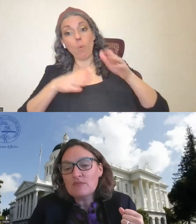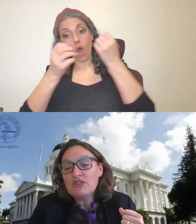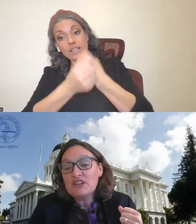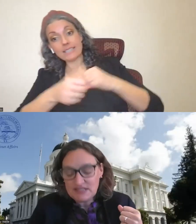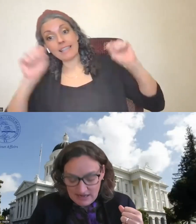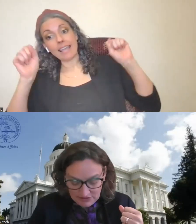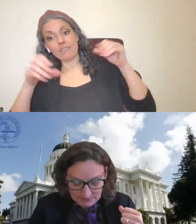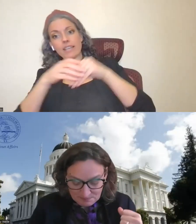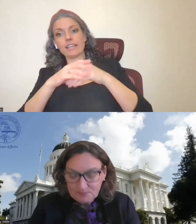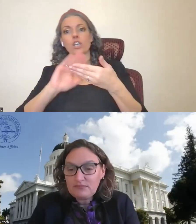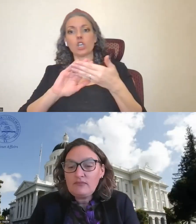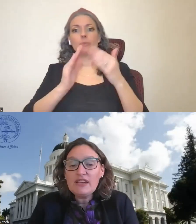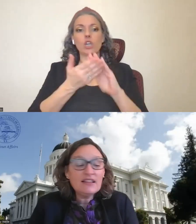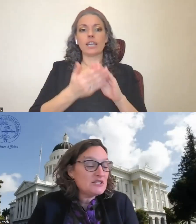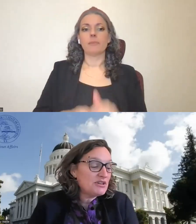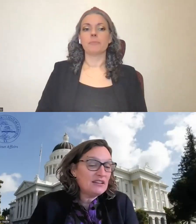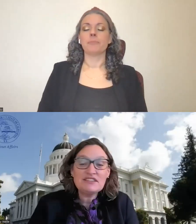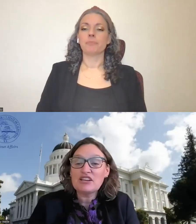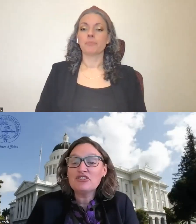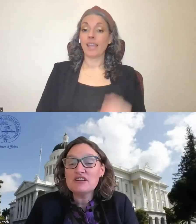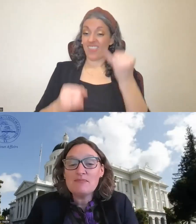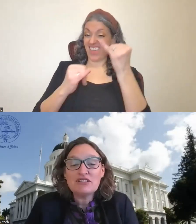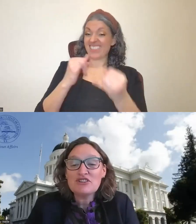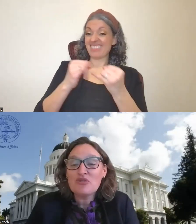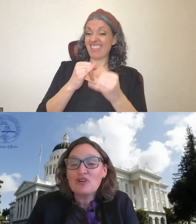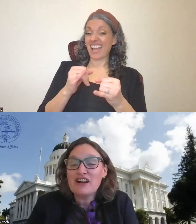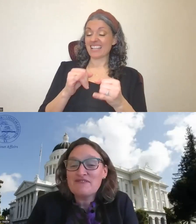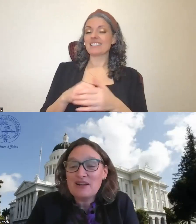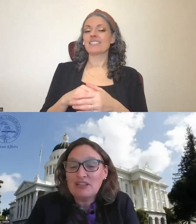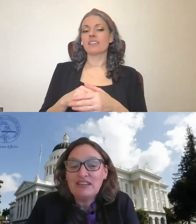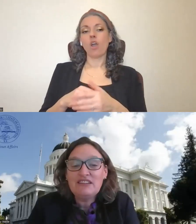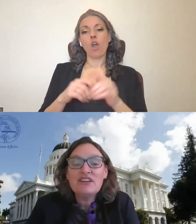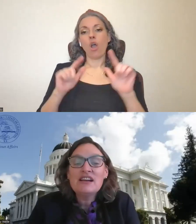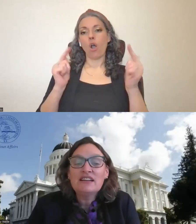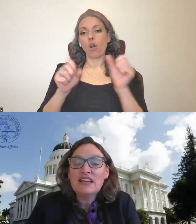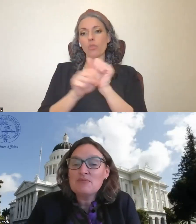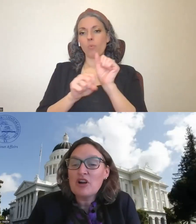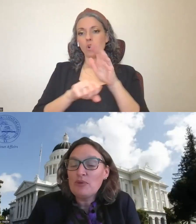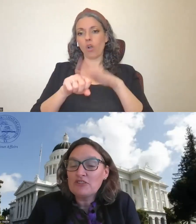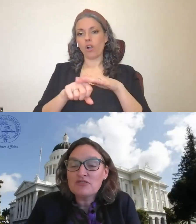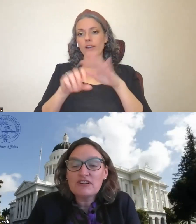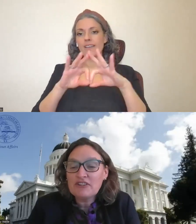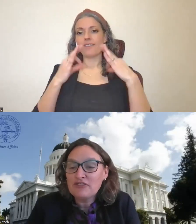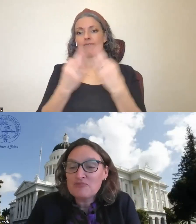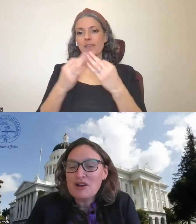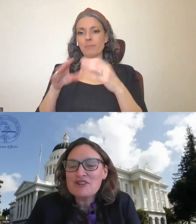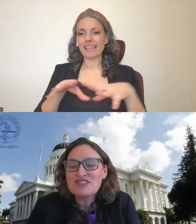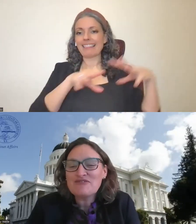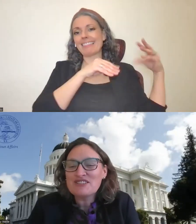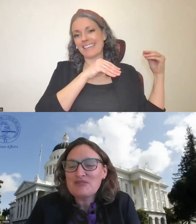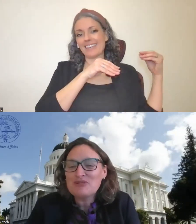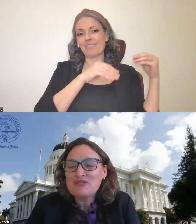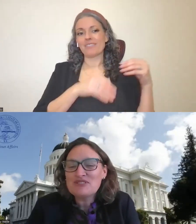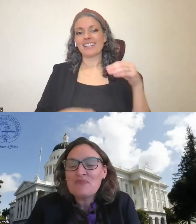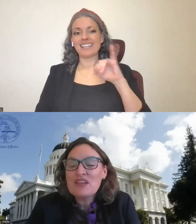in our communities safely. And last but not least, I could not mention all the work on family leave, led in part by our terrific first partner,